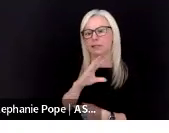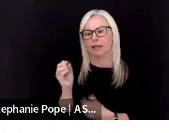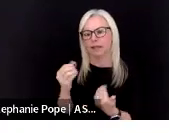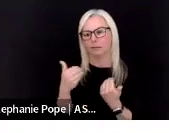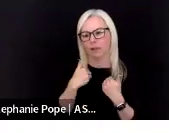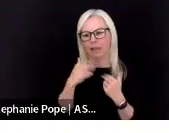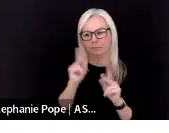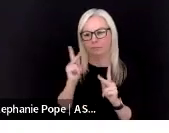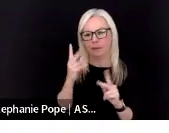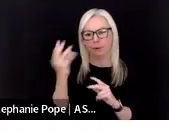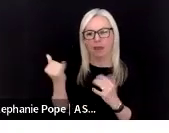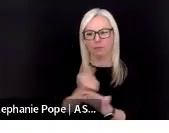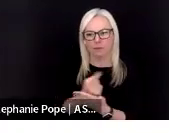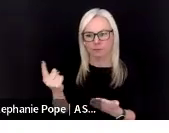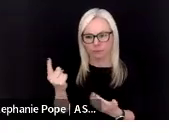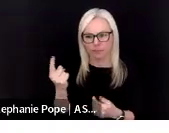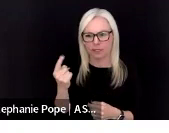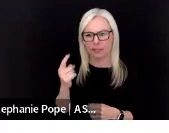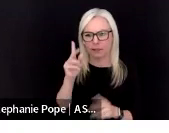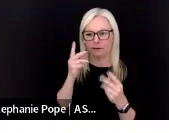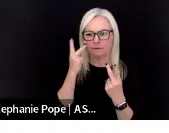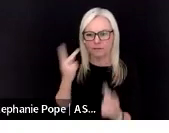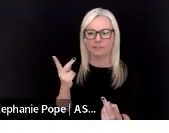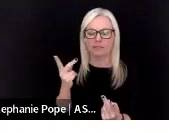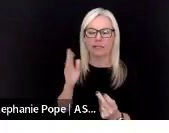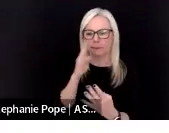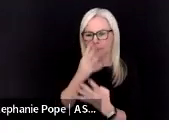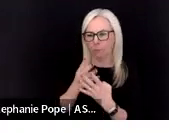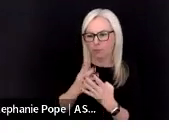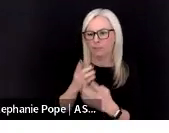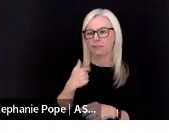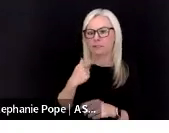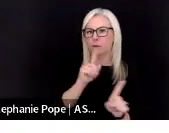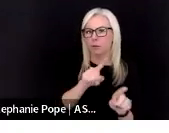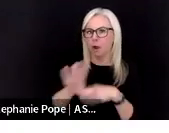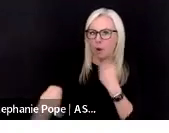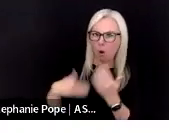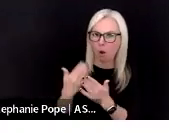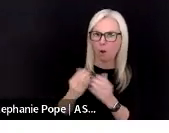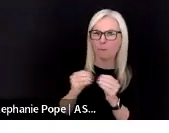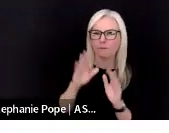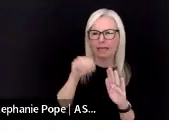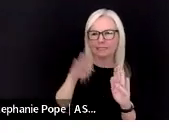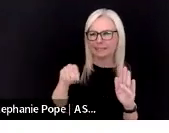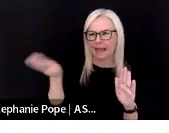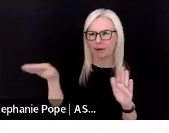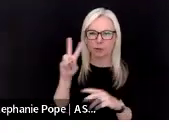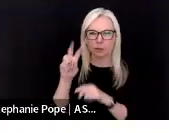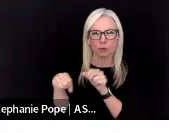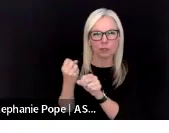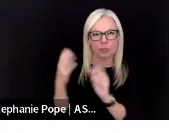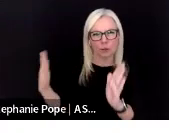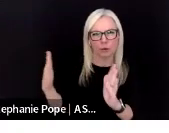week, visiting prisons. And our goal is to get to all prisons. We have a sort of a staggered plan over a two-year period.